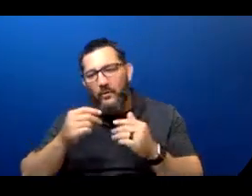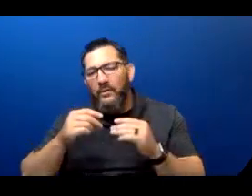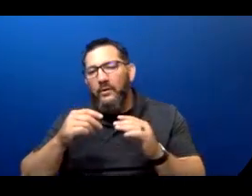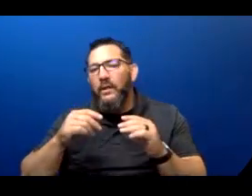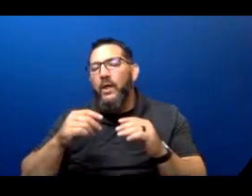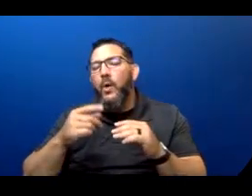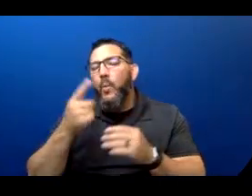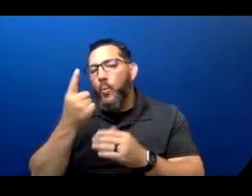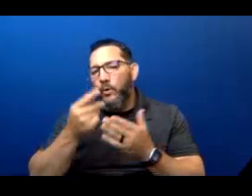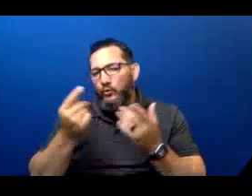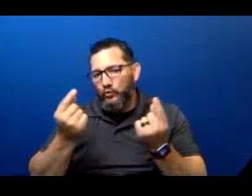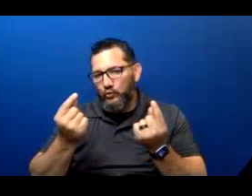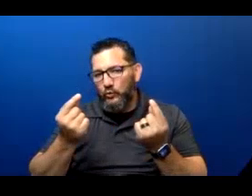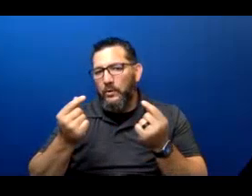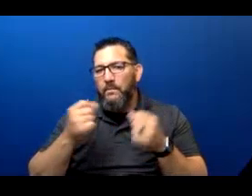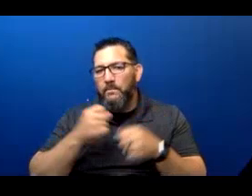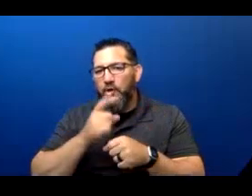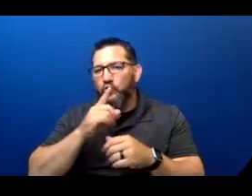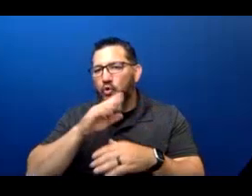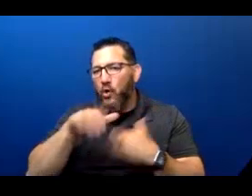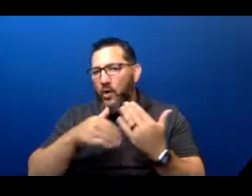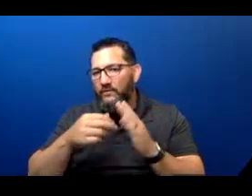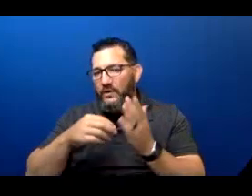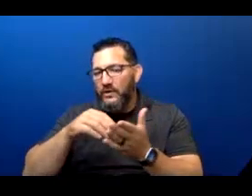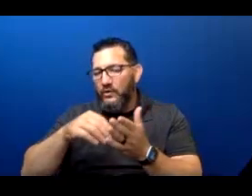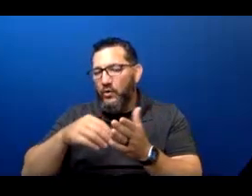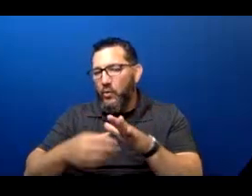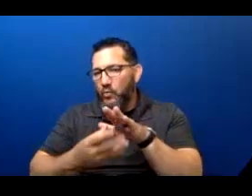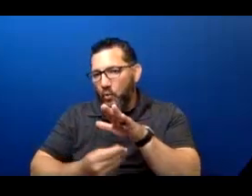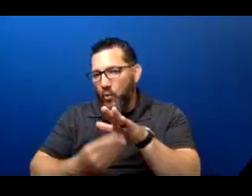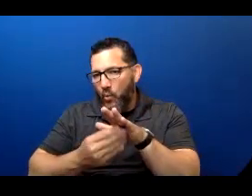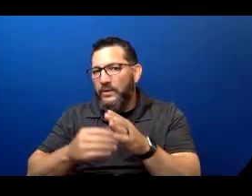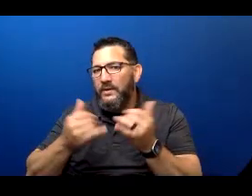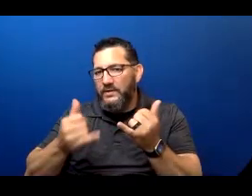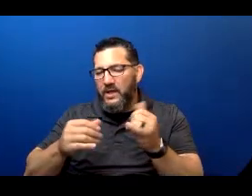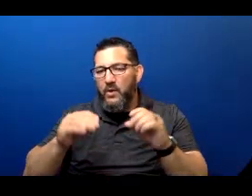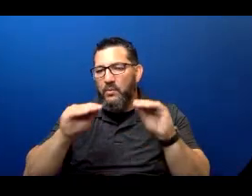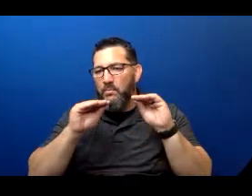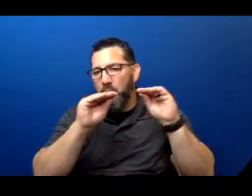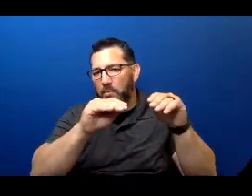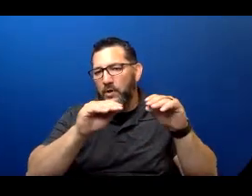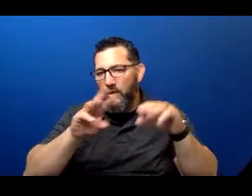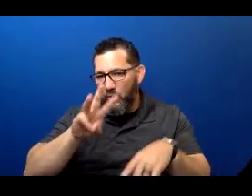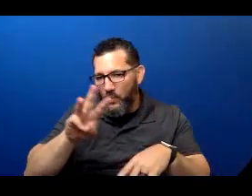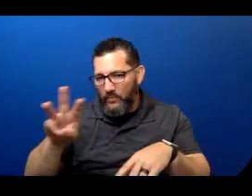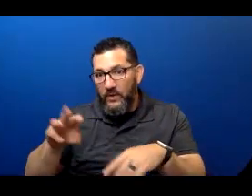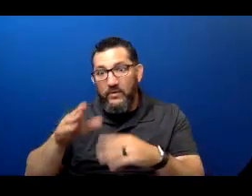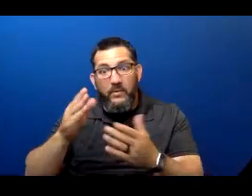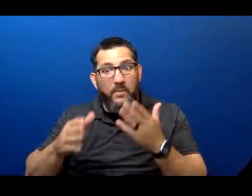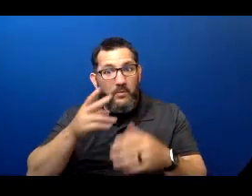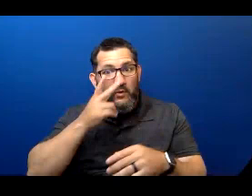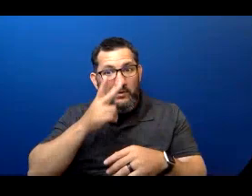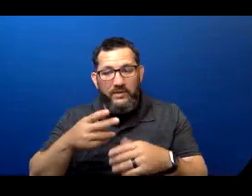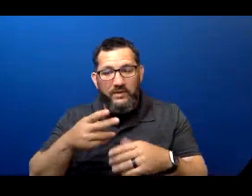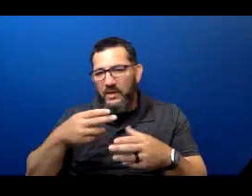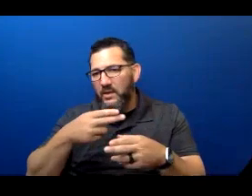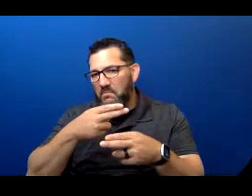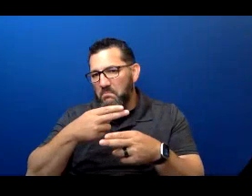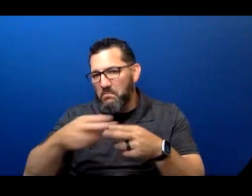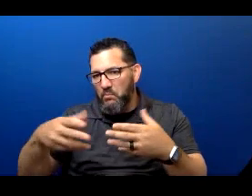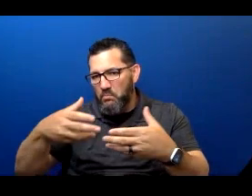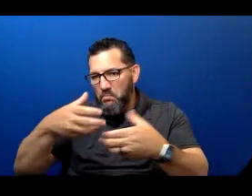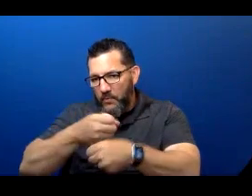is making sure that all of these recordings from our quarterly meetings are now placed on our website. So even though you might see abbreviated